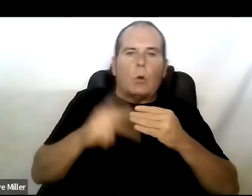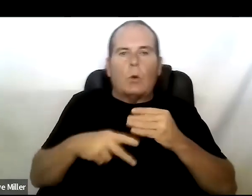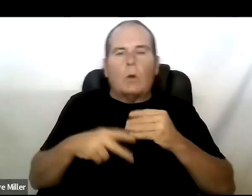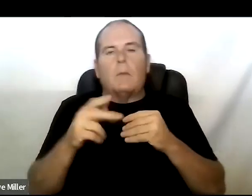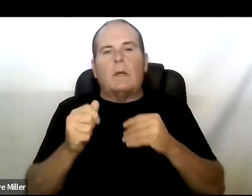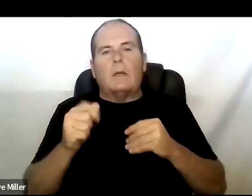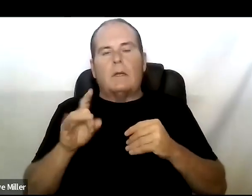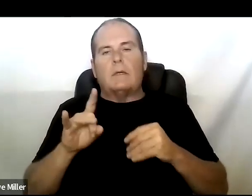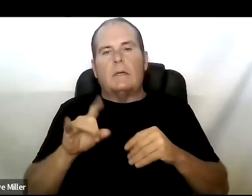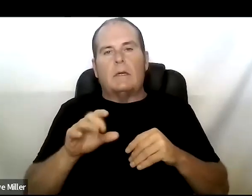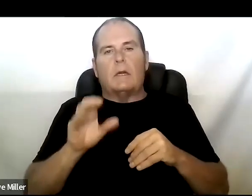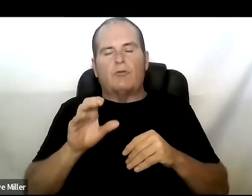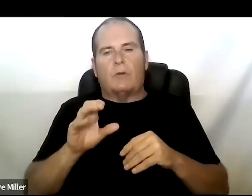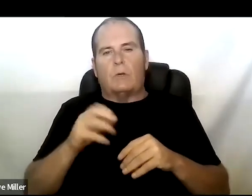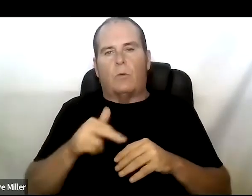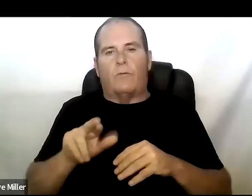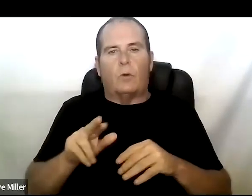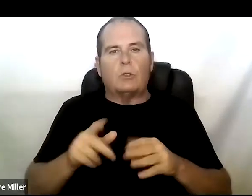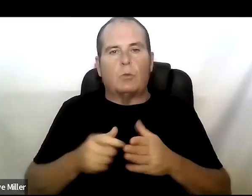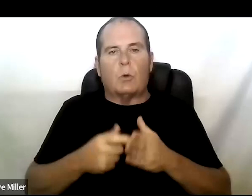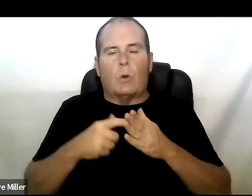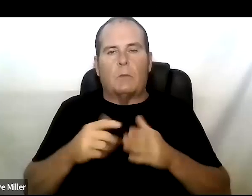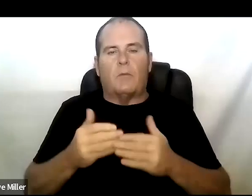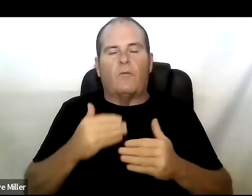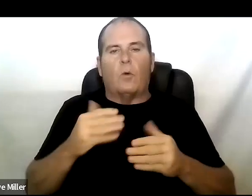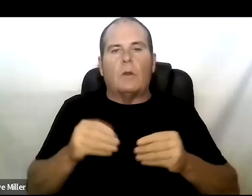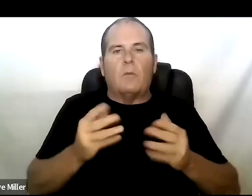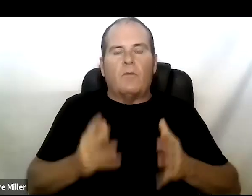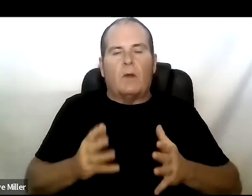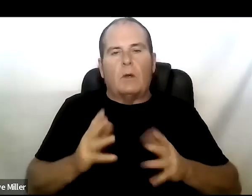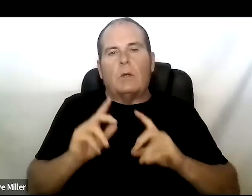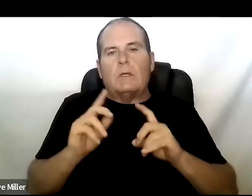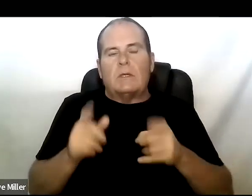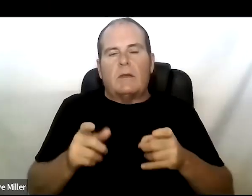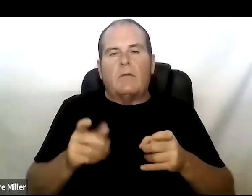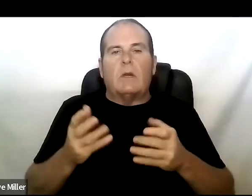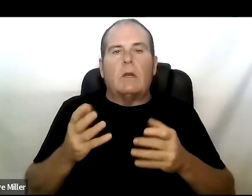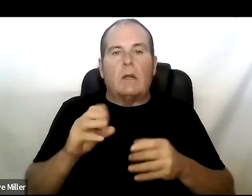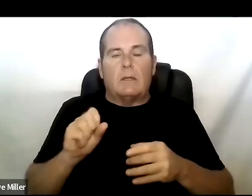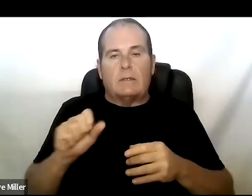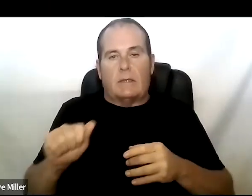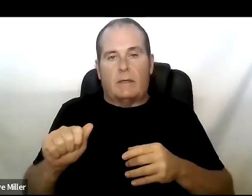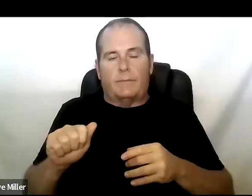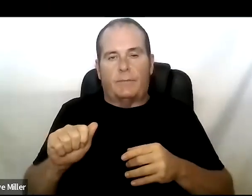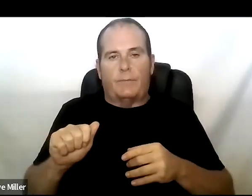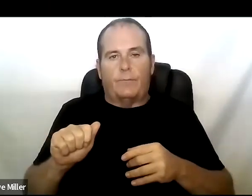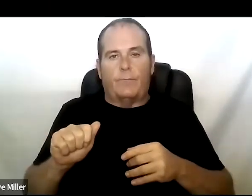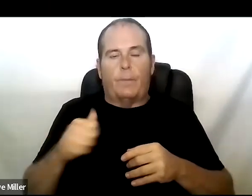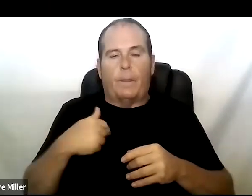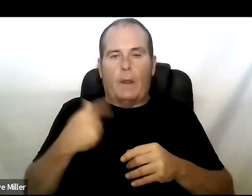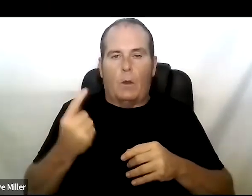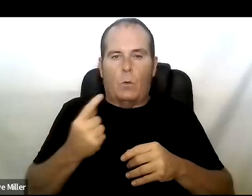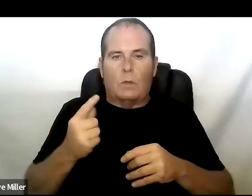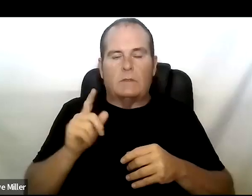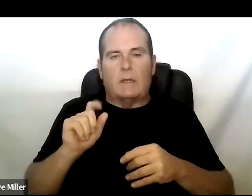referral is required before a provider is given a service authorization. I always ask